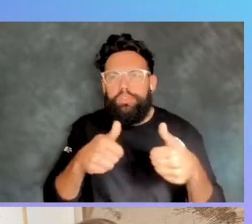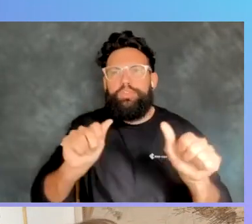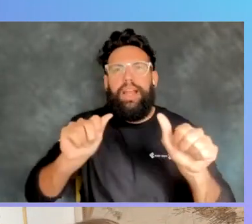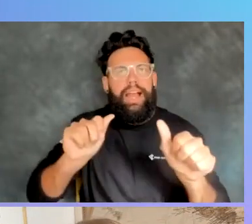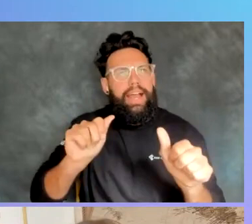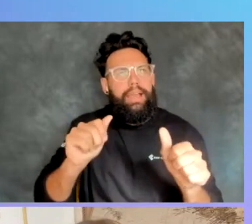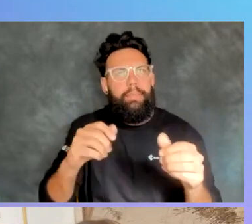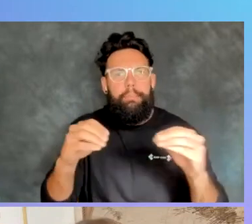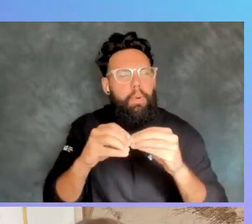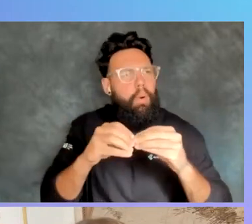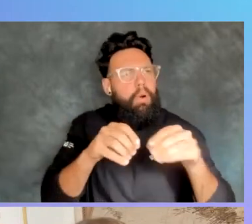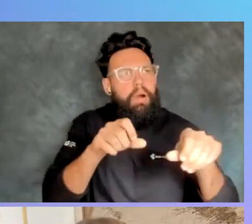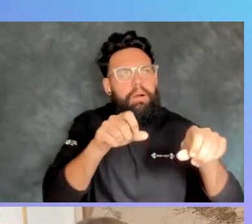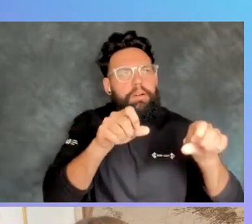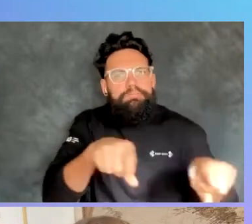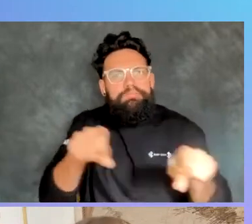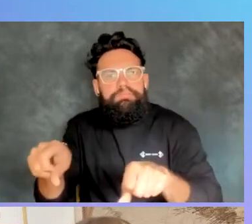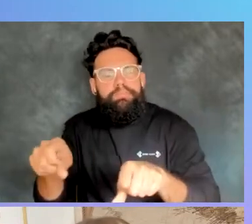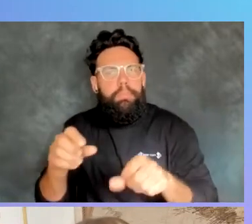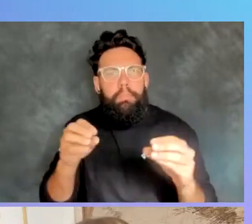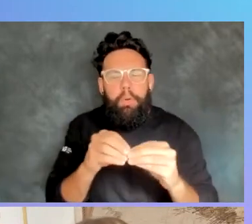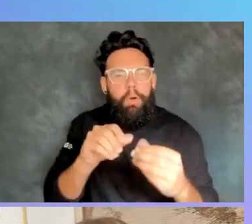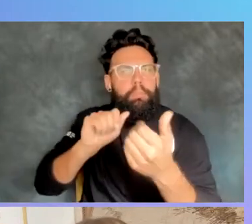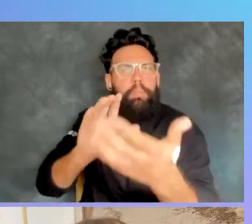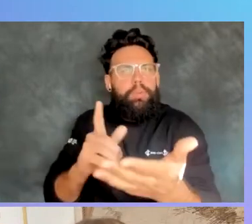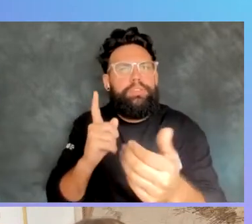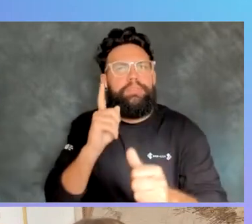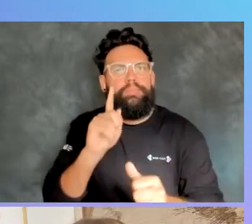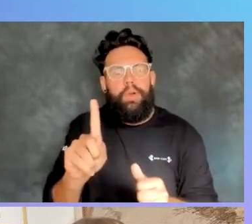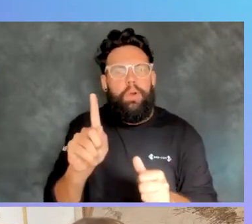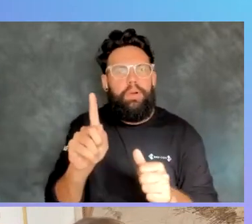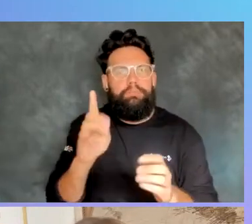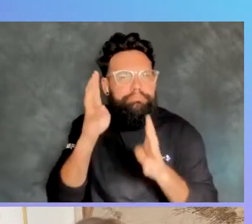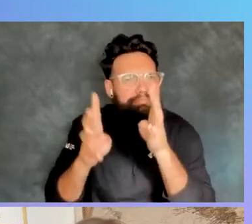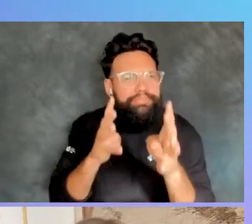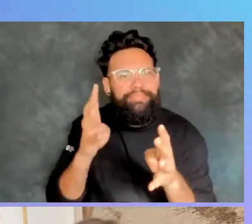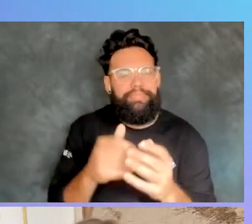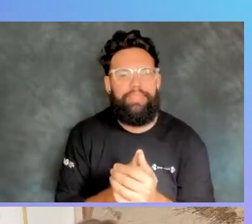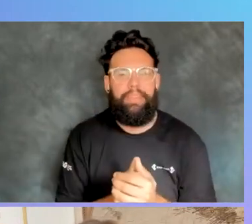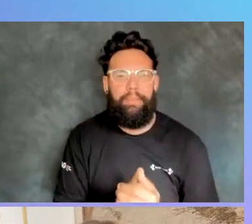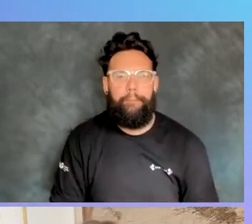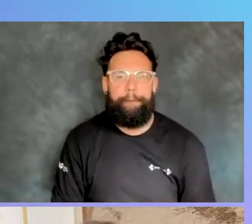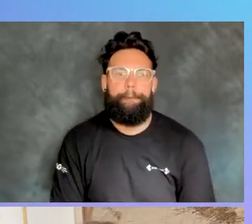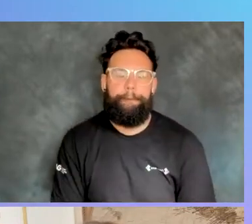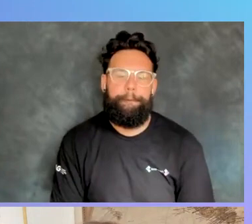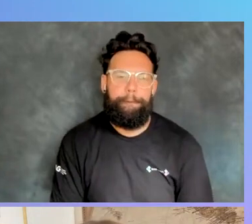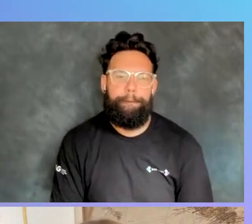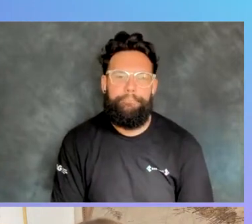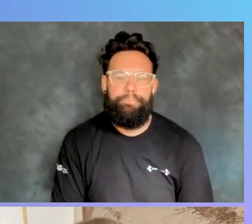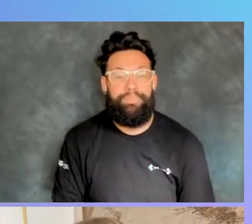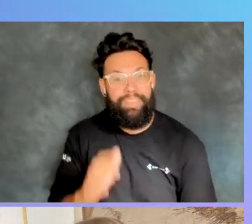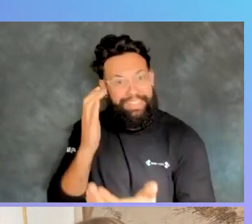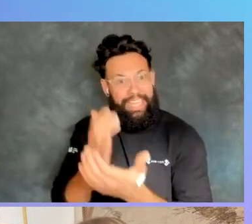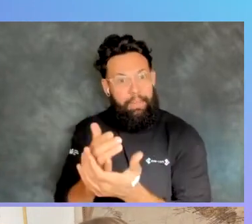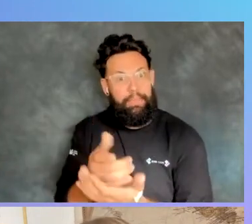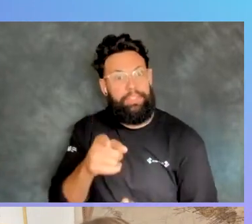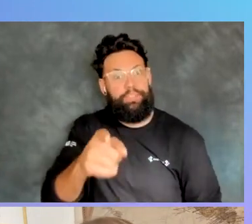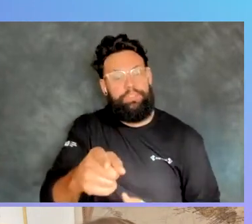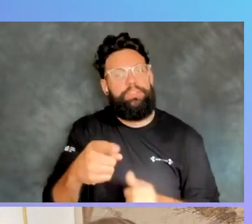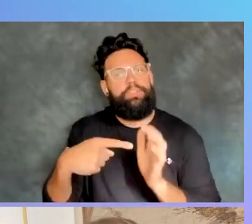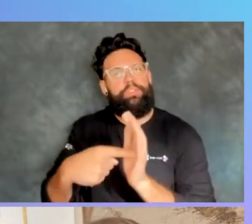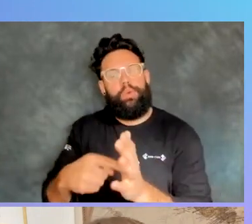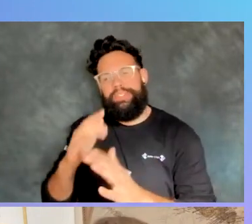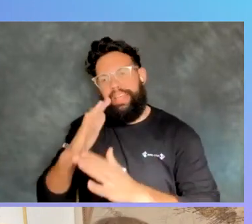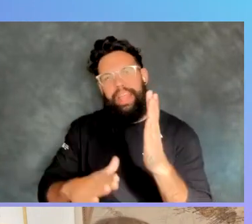audio. And this can really help us innovate beyond WCAG conformance. So the image on this slide shows hands exploring a